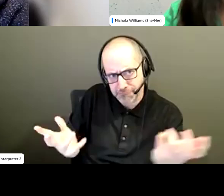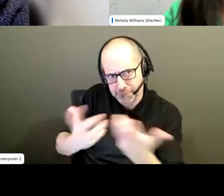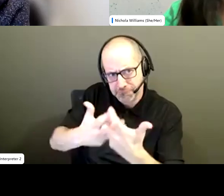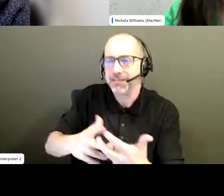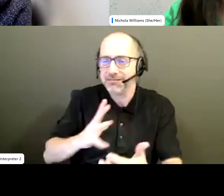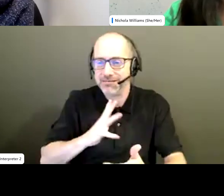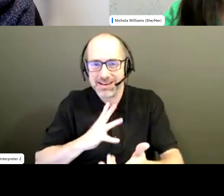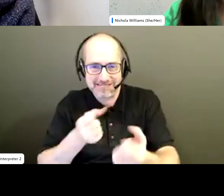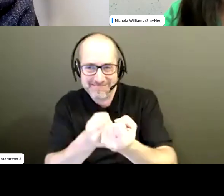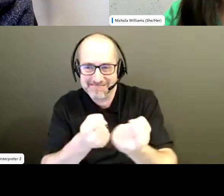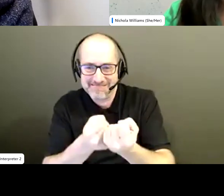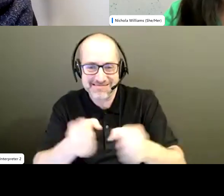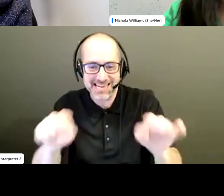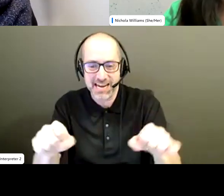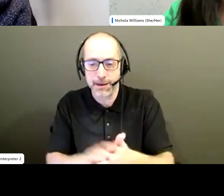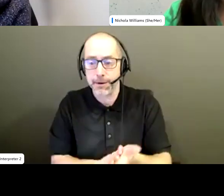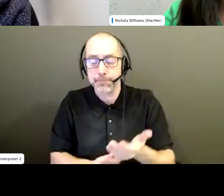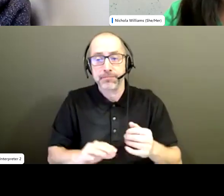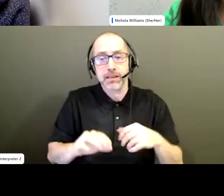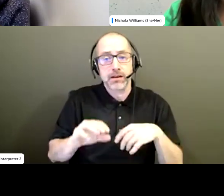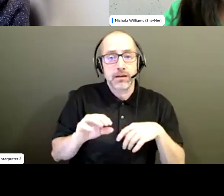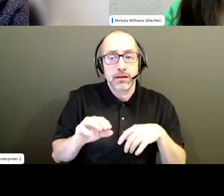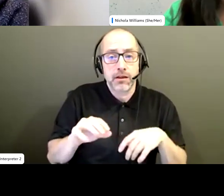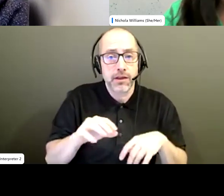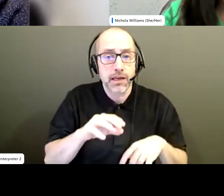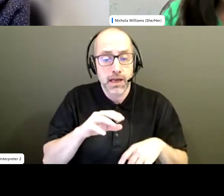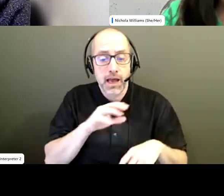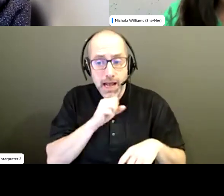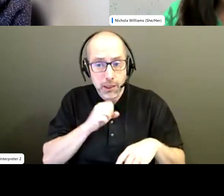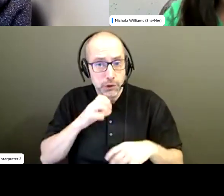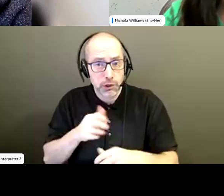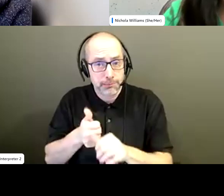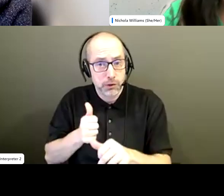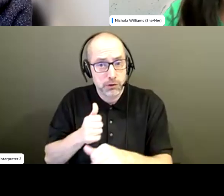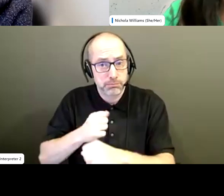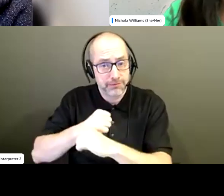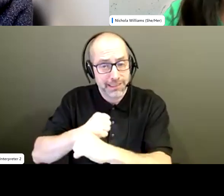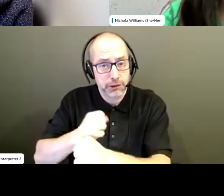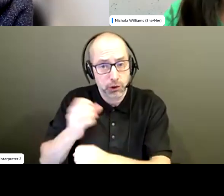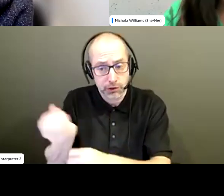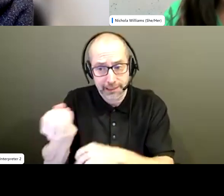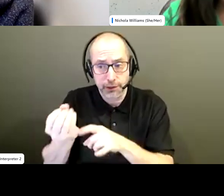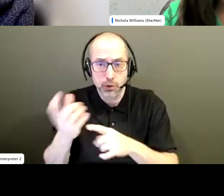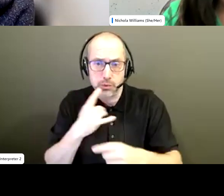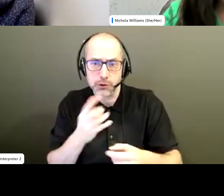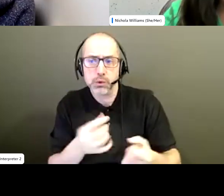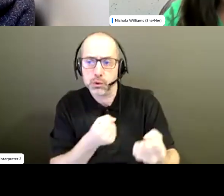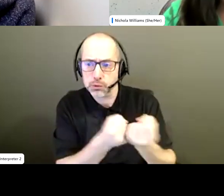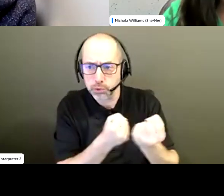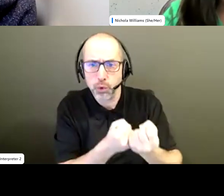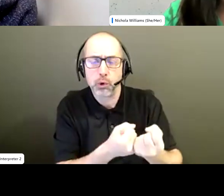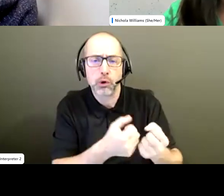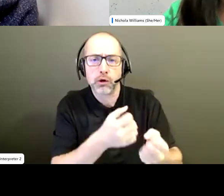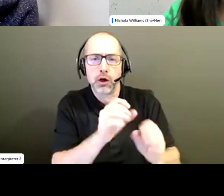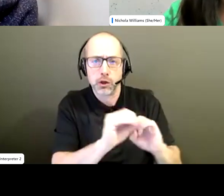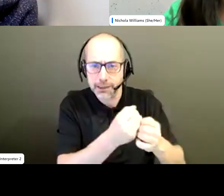Prevention Ontario also provides training to hospital sector social workers. We have actually presented to the Ontario Social Workers